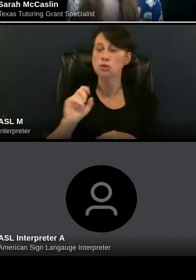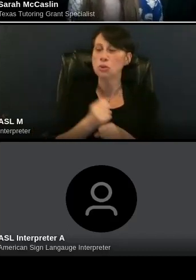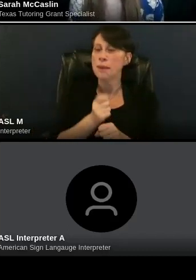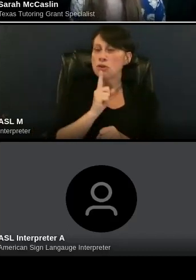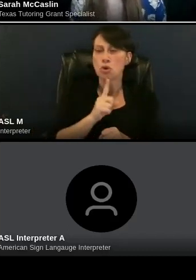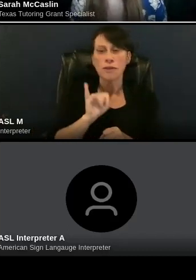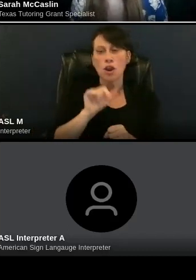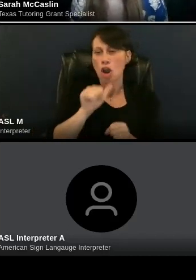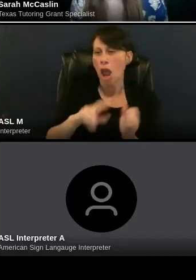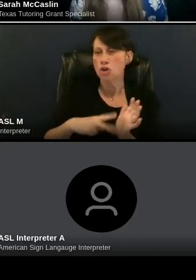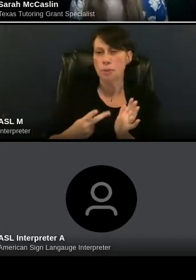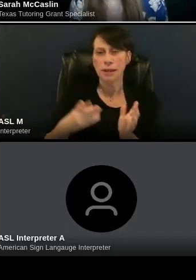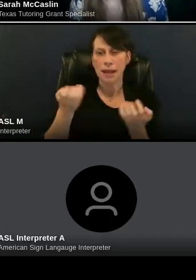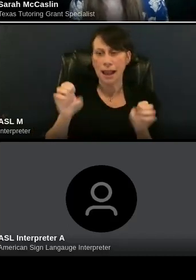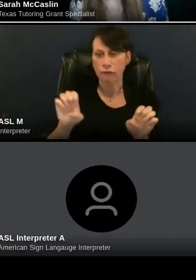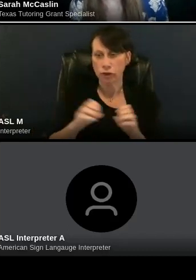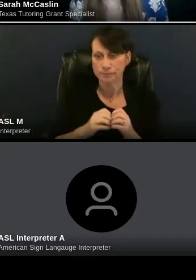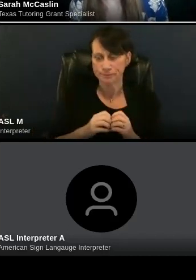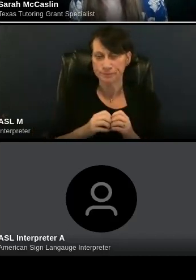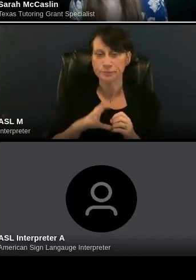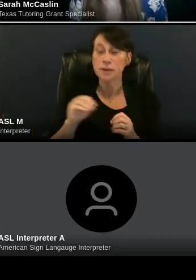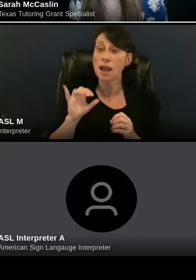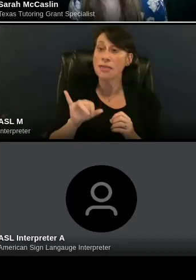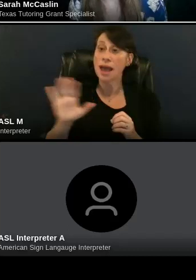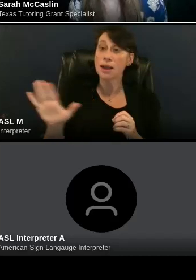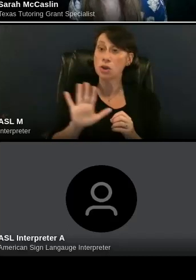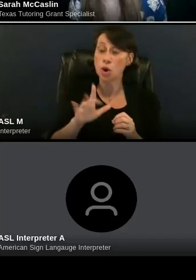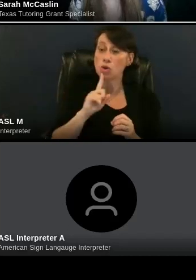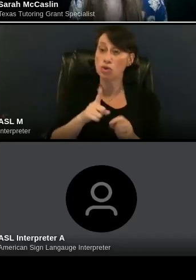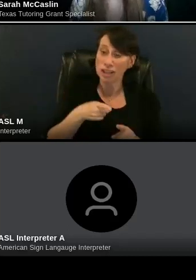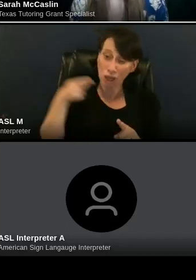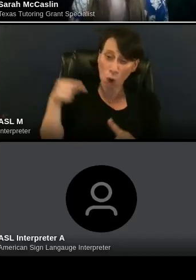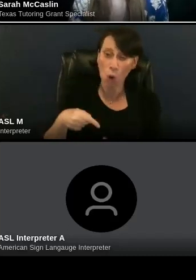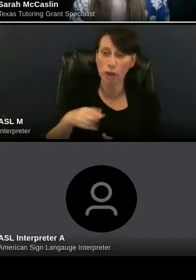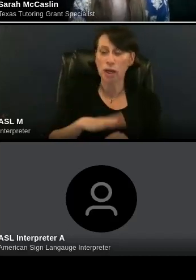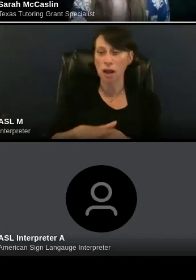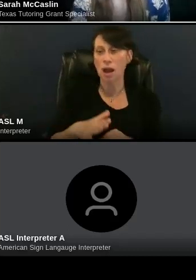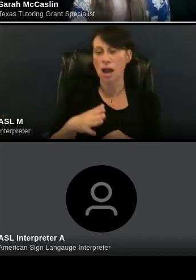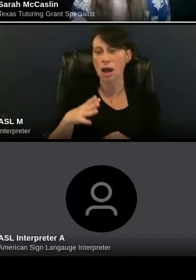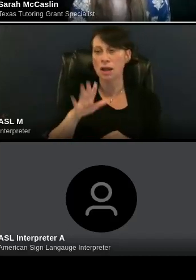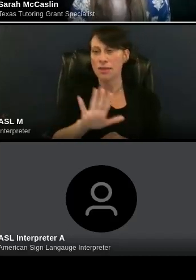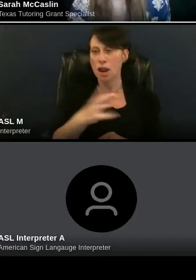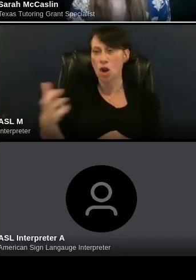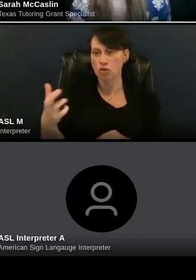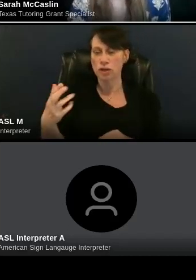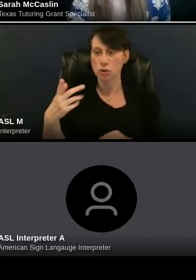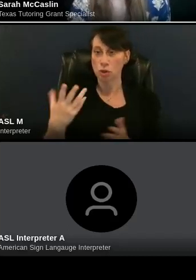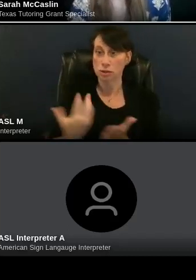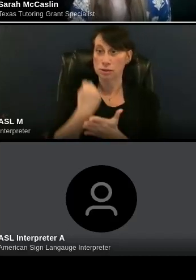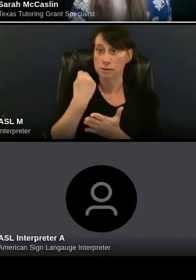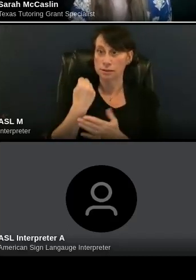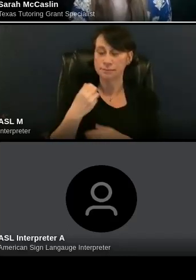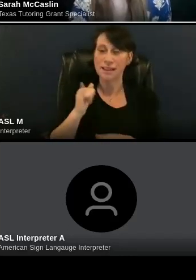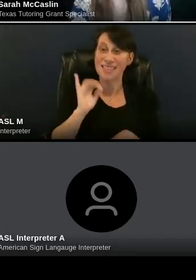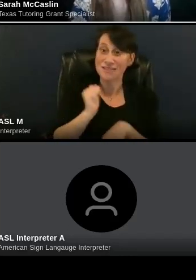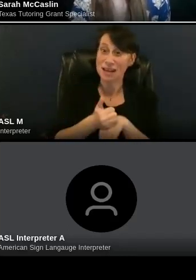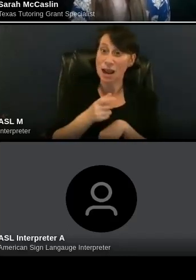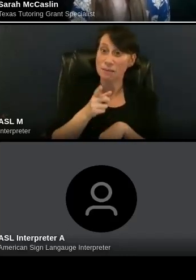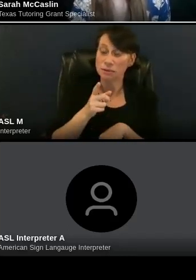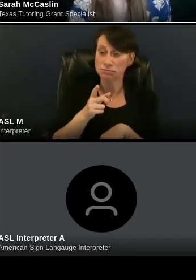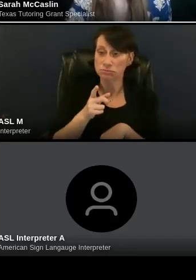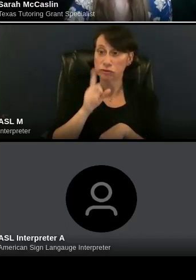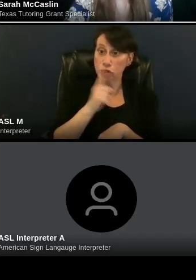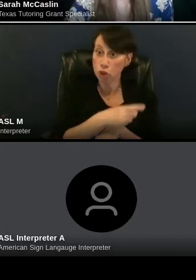not duplicating efforts and that you're really honing in on their wealth of resources that they have established for you guys through their